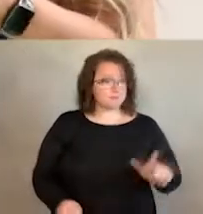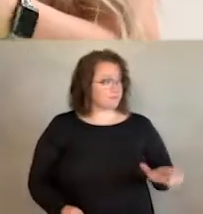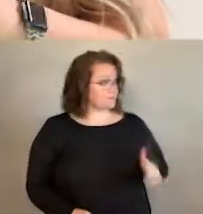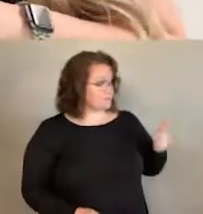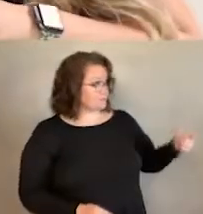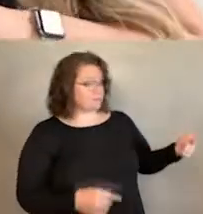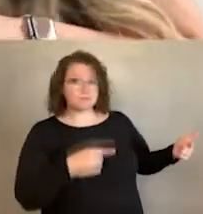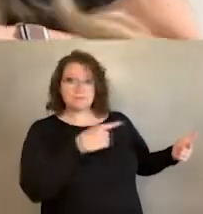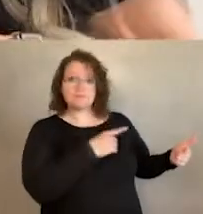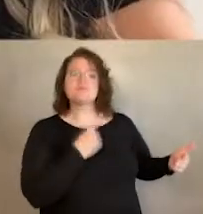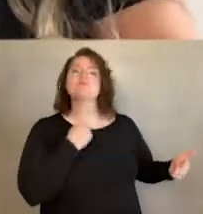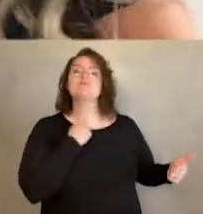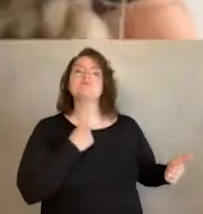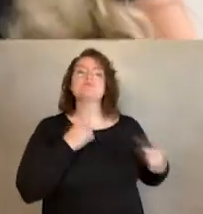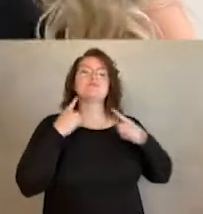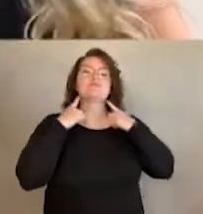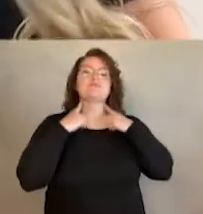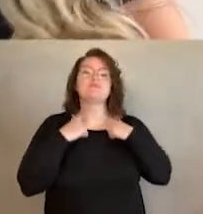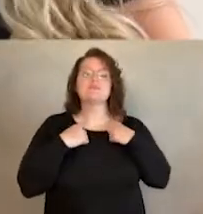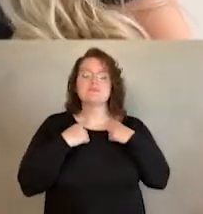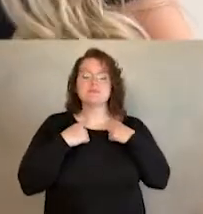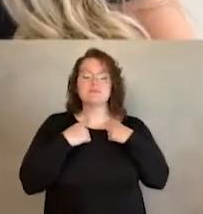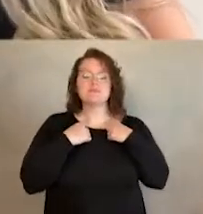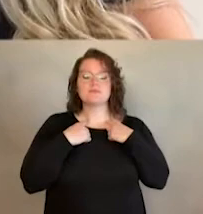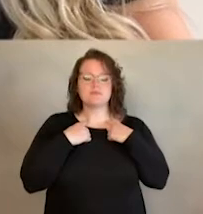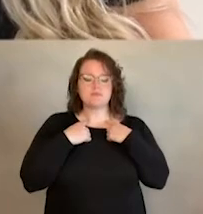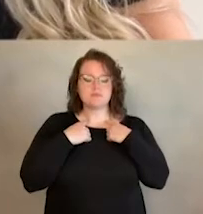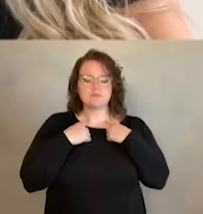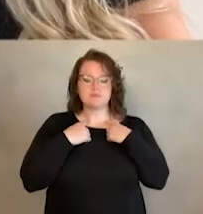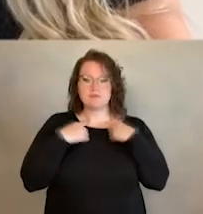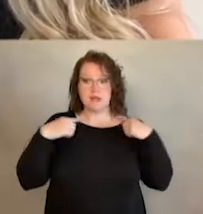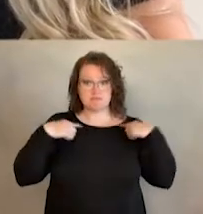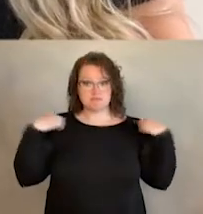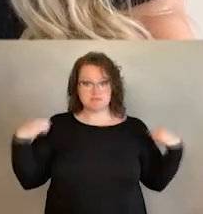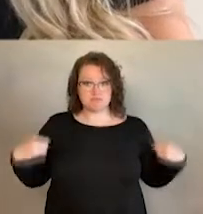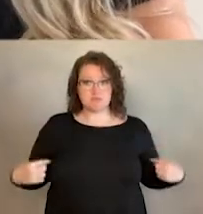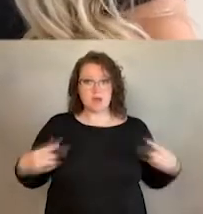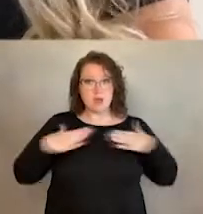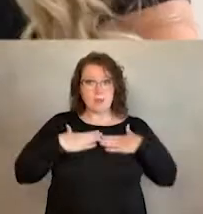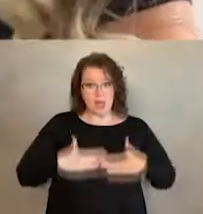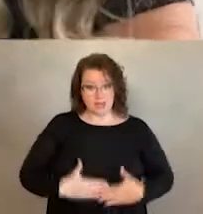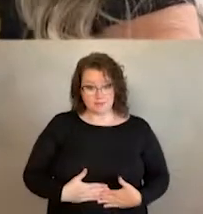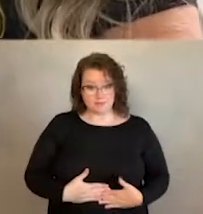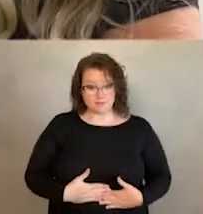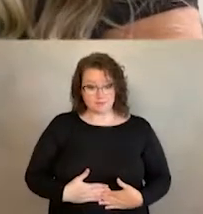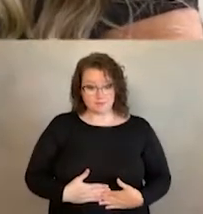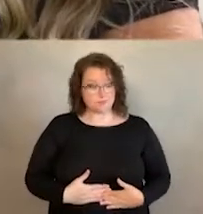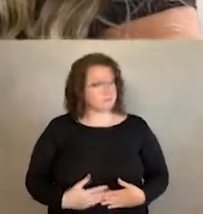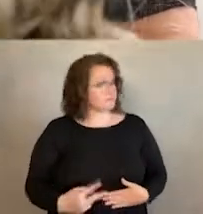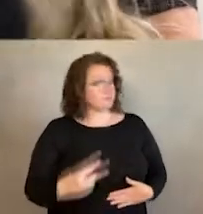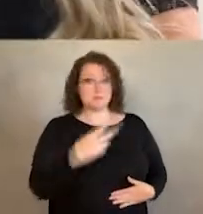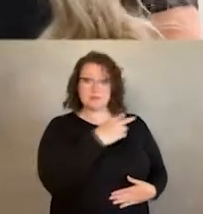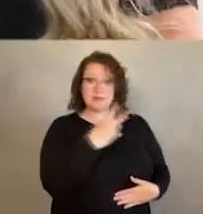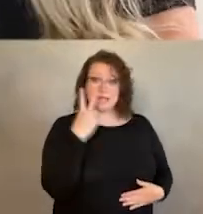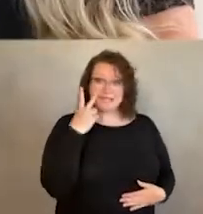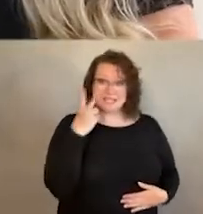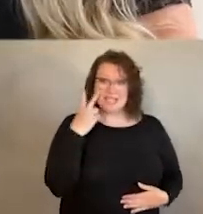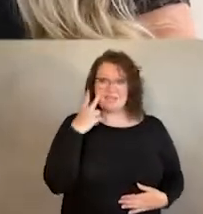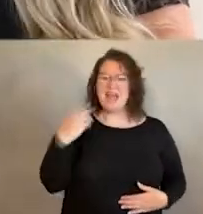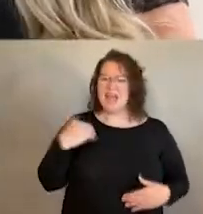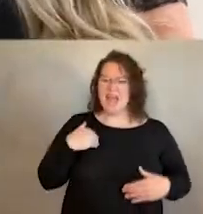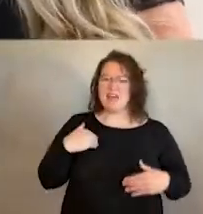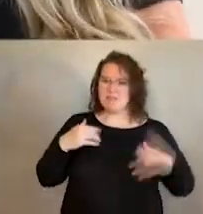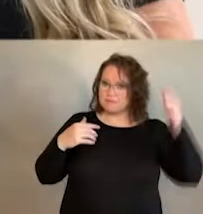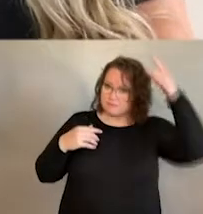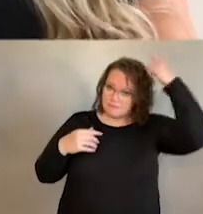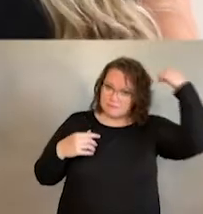Then Miss McDermott is going to add the neck and the body. And if you look up here while she's drawing, we left a